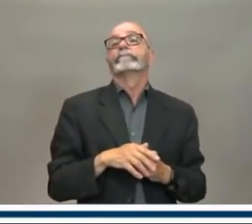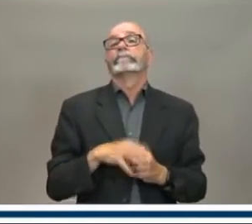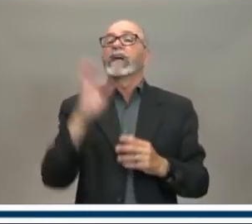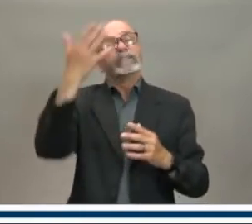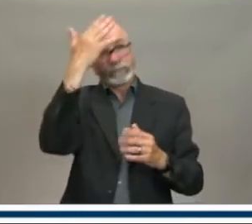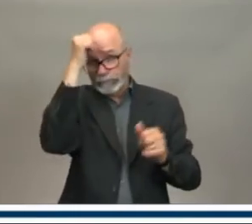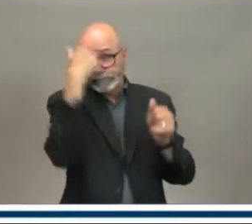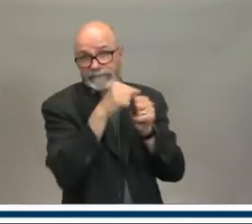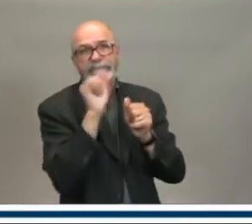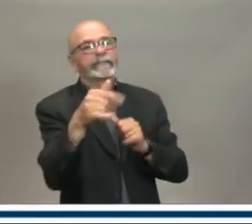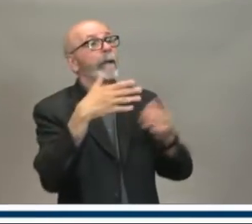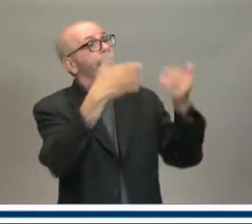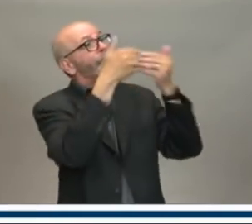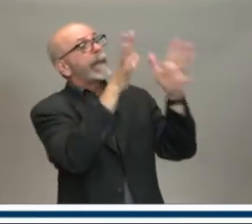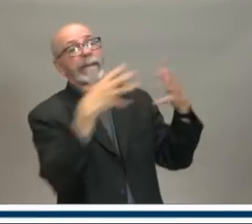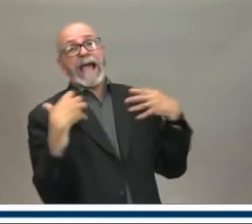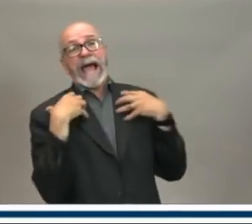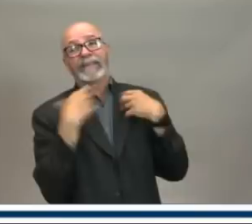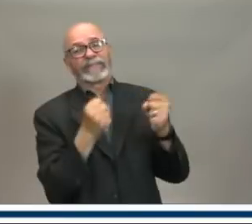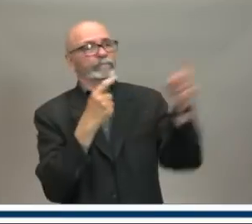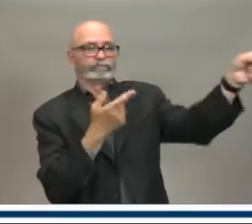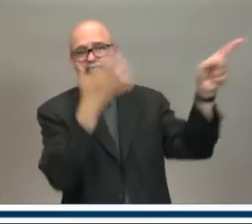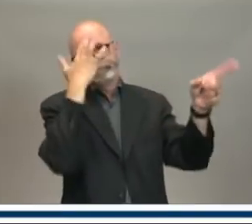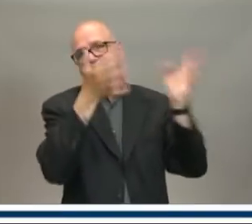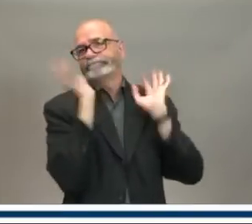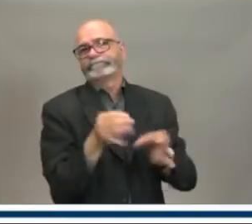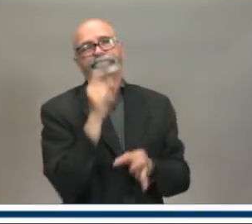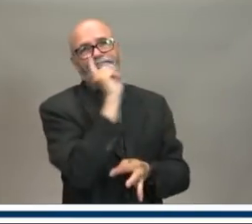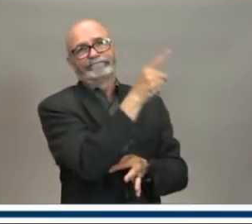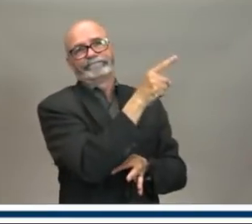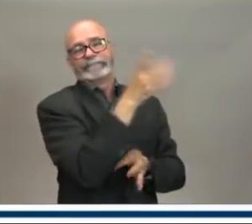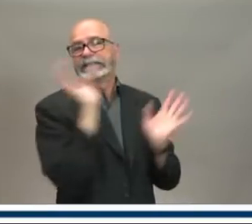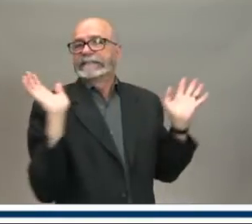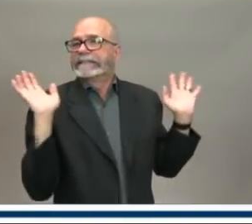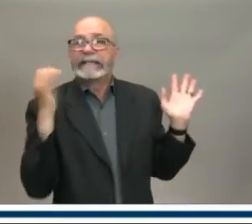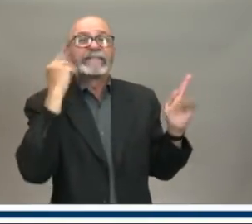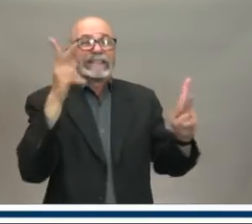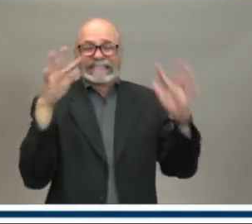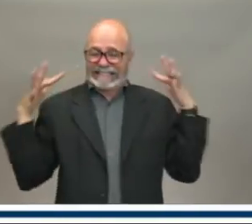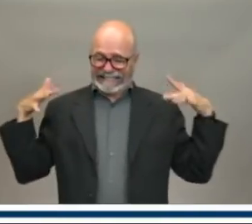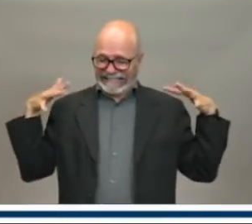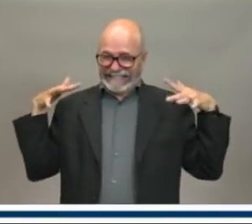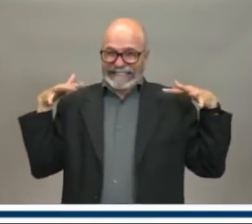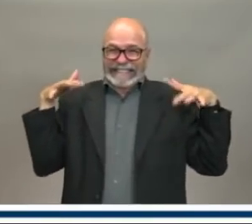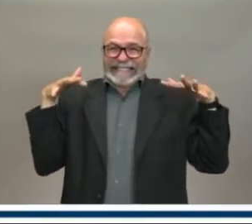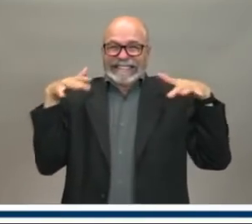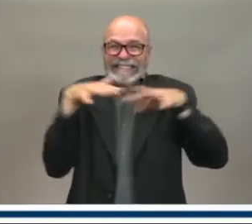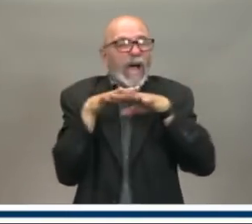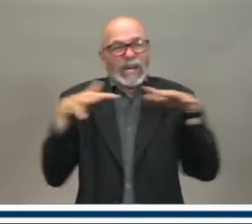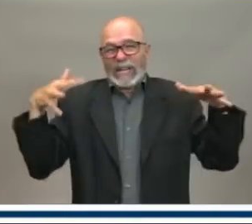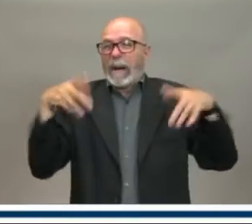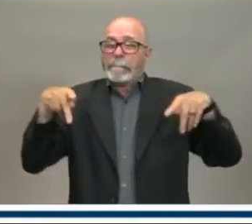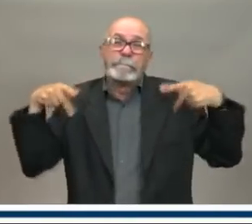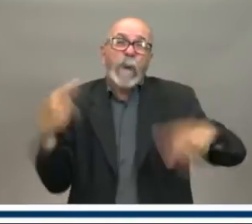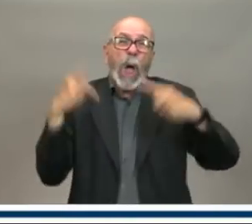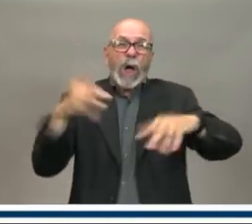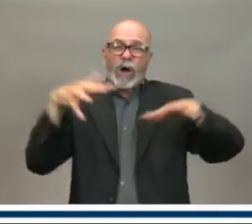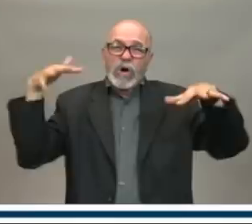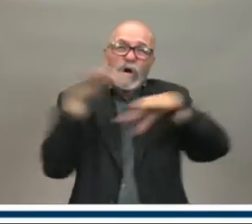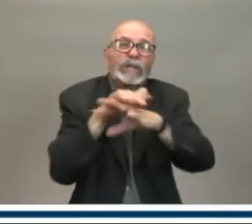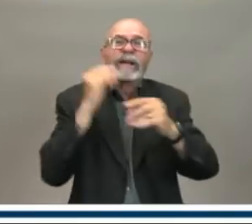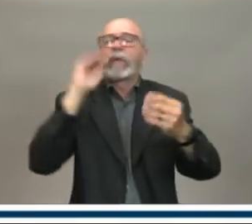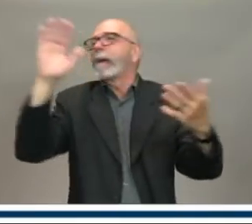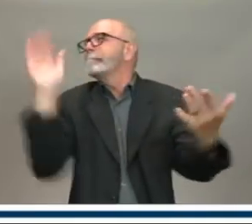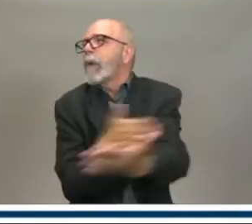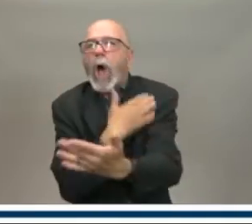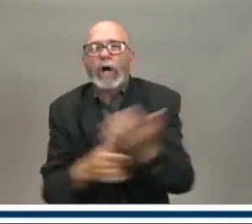this, but it's events that bring large numbers of people together, especially in an indoor environment, and